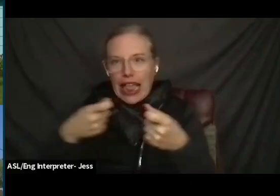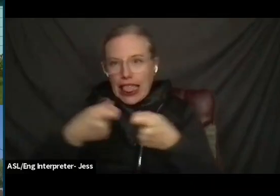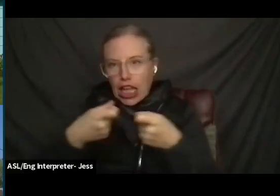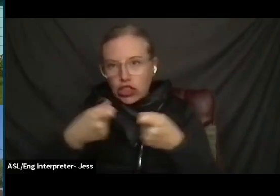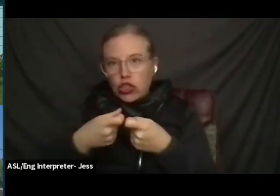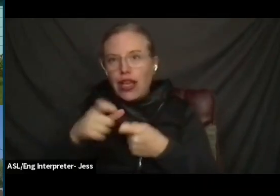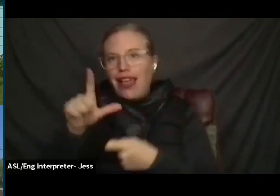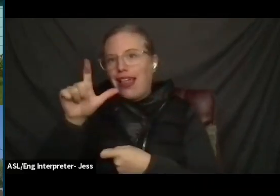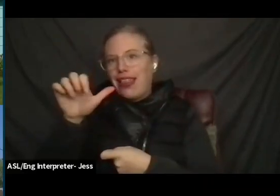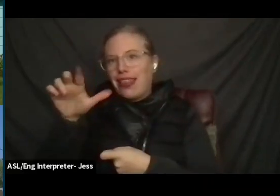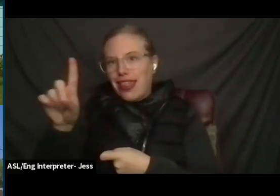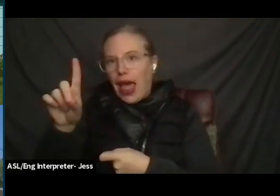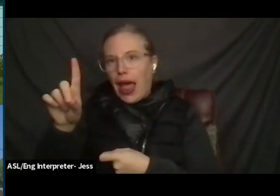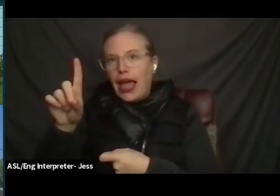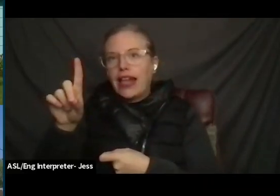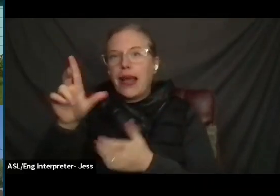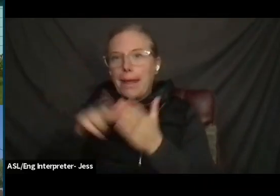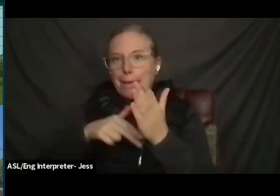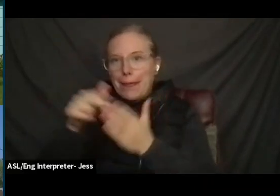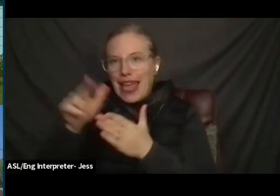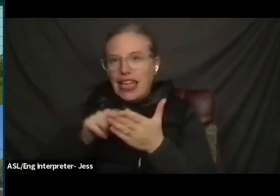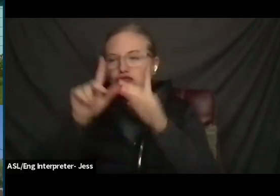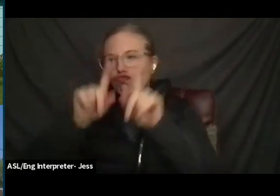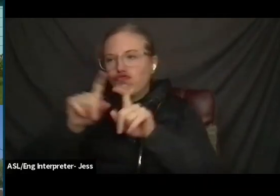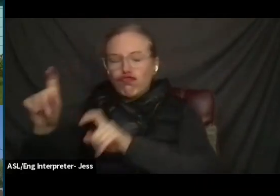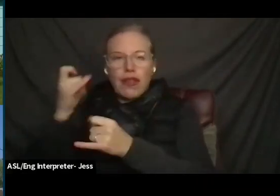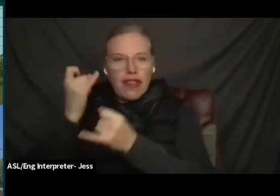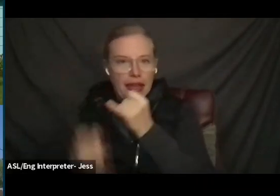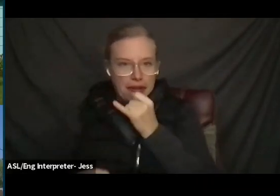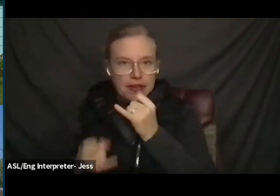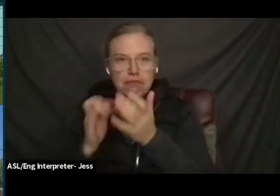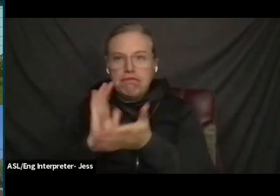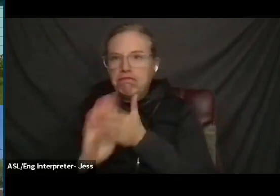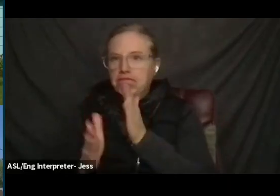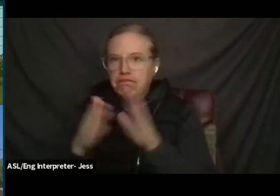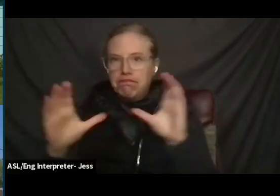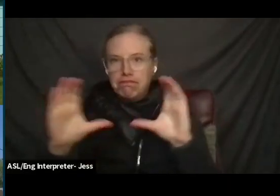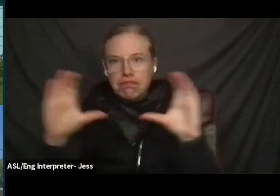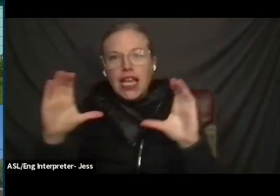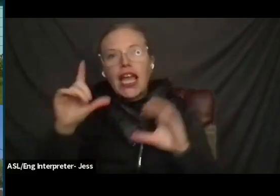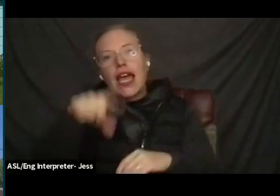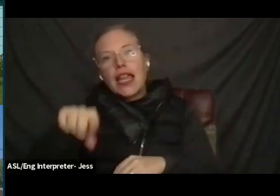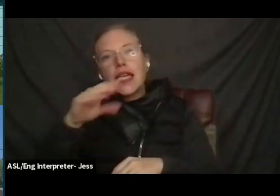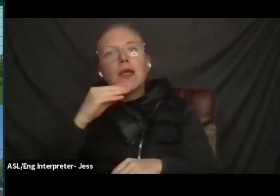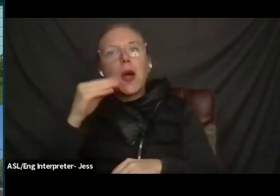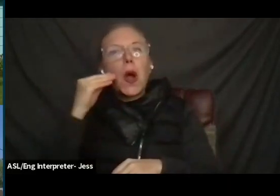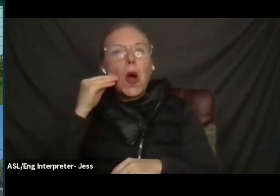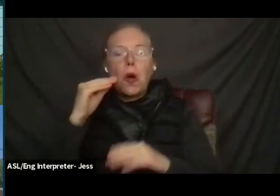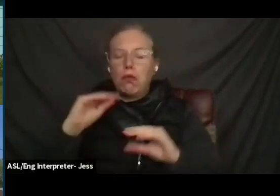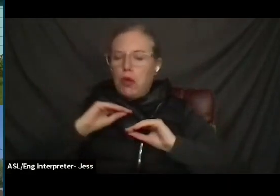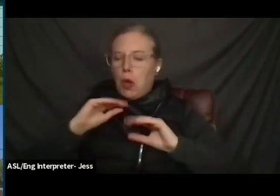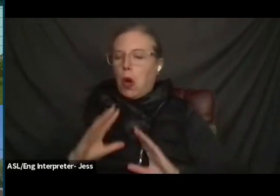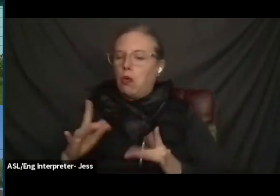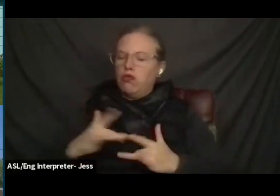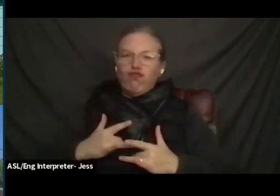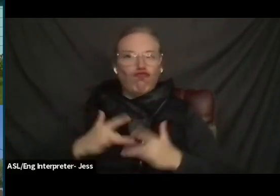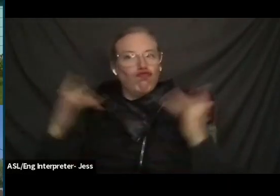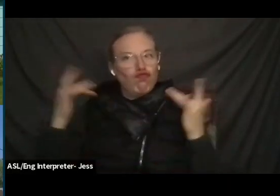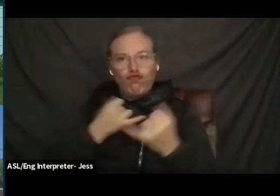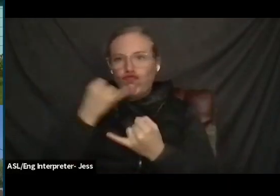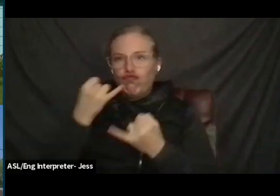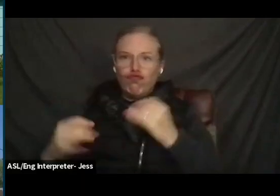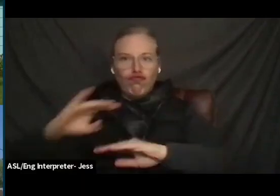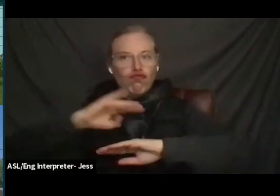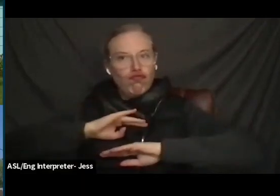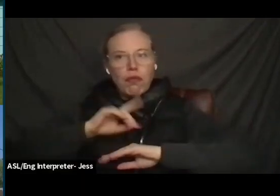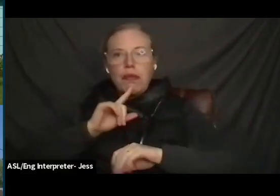the lead-based clearance test at the end. So this homeowner was very happy with the end results on making sure